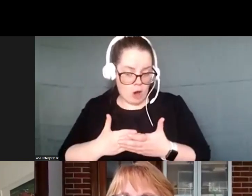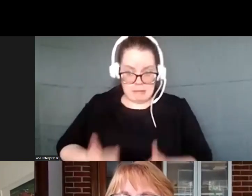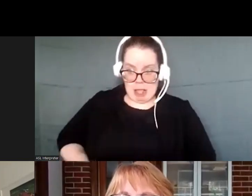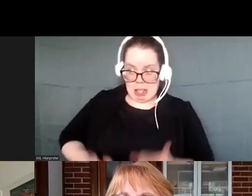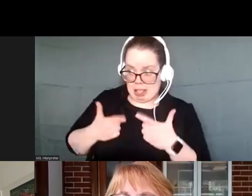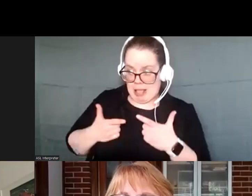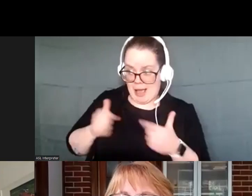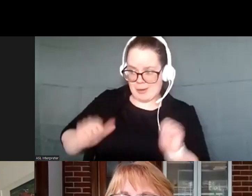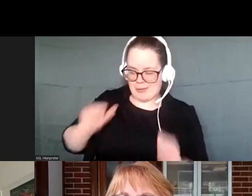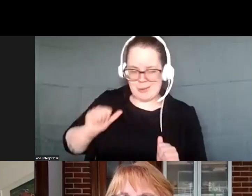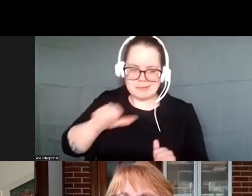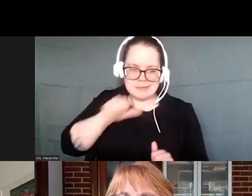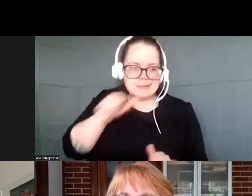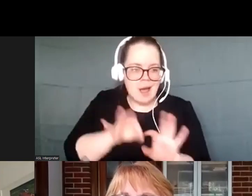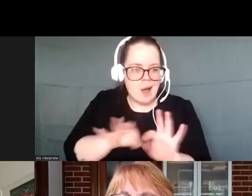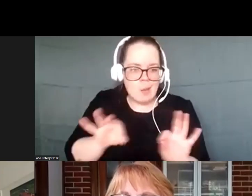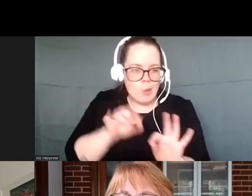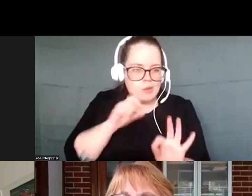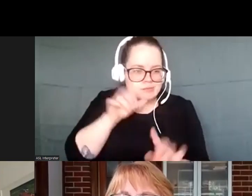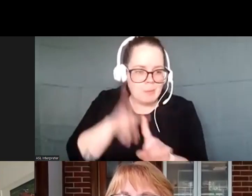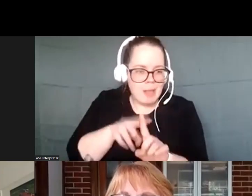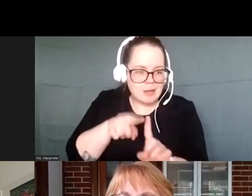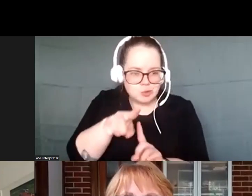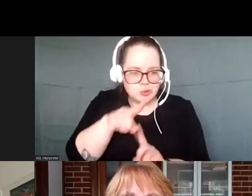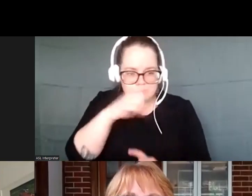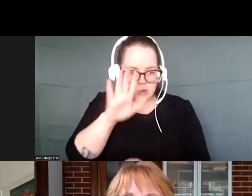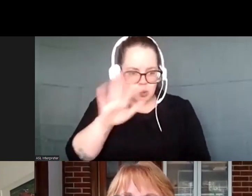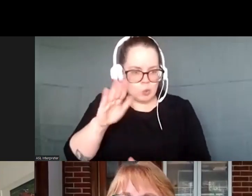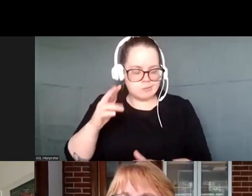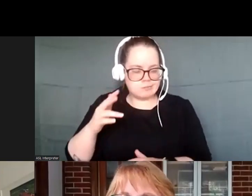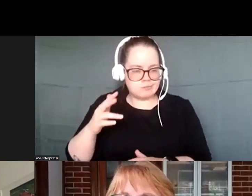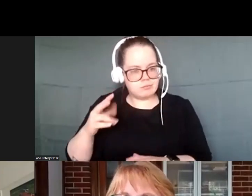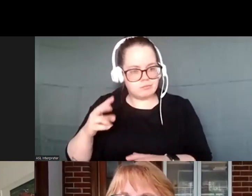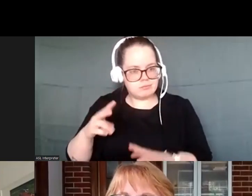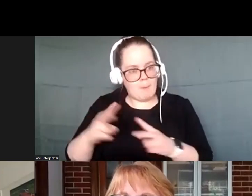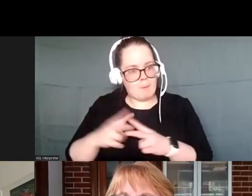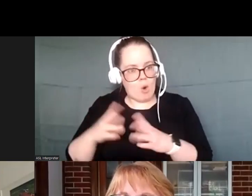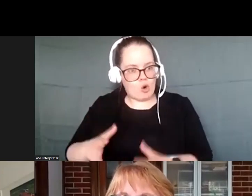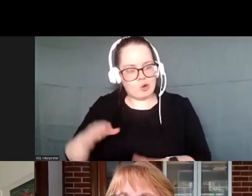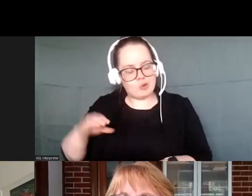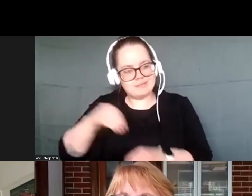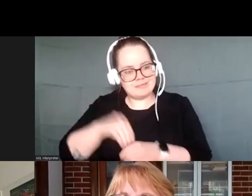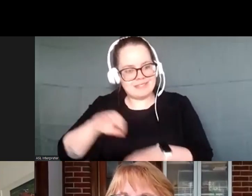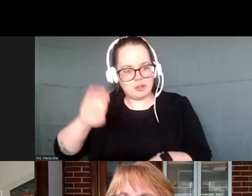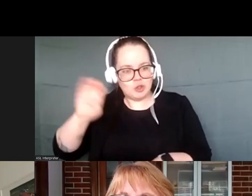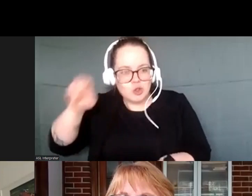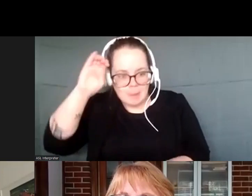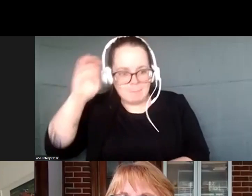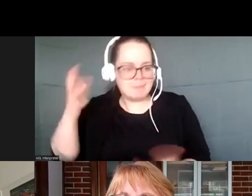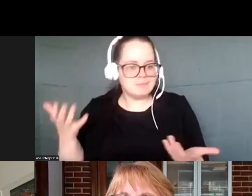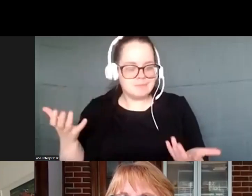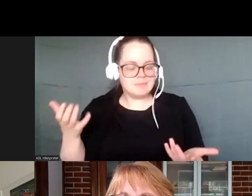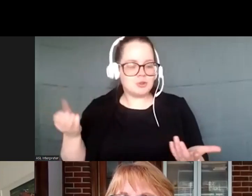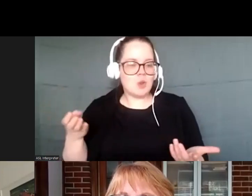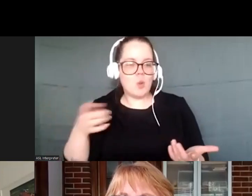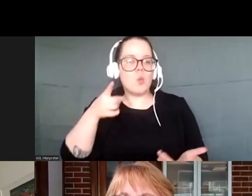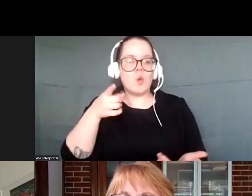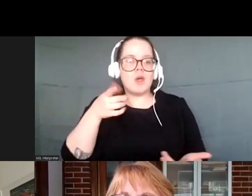in Europe. So, you know, you all can get together and perform live, but basically what you're saying, you wouldn't meet